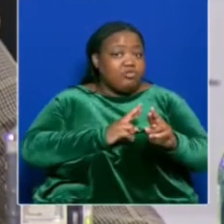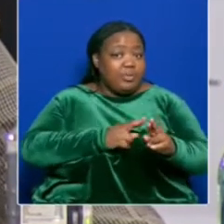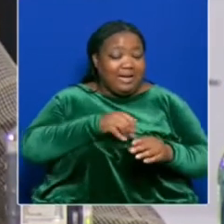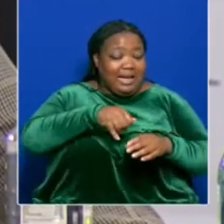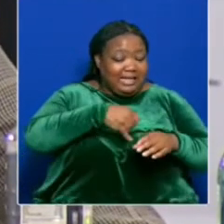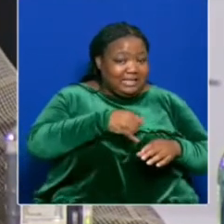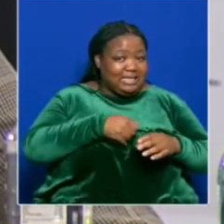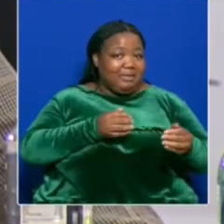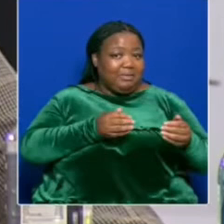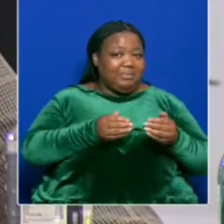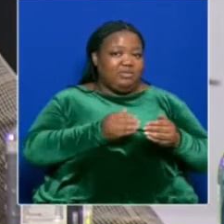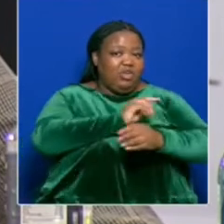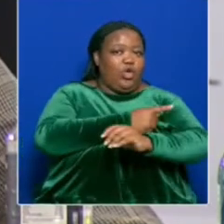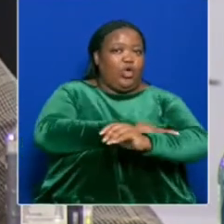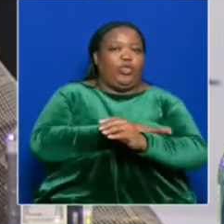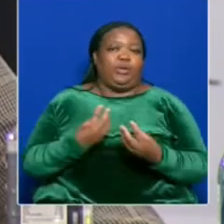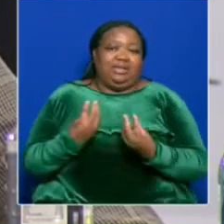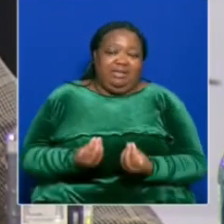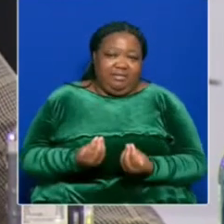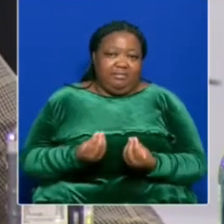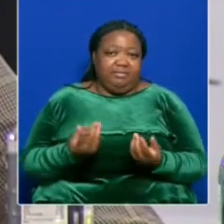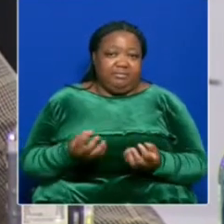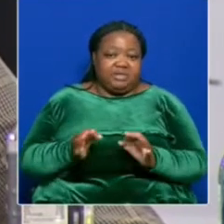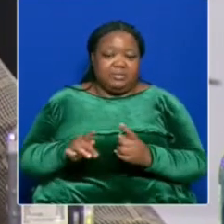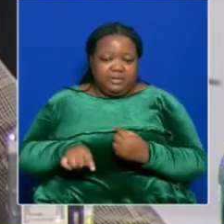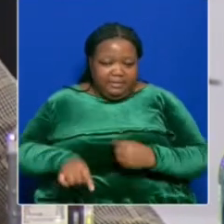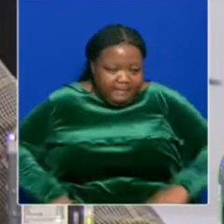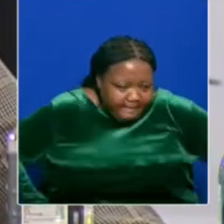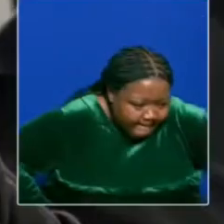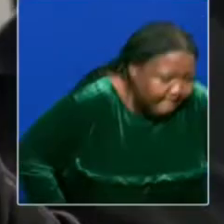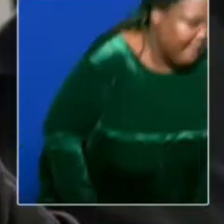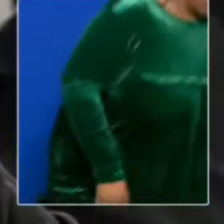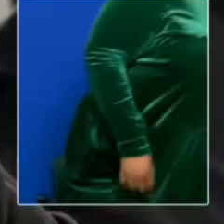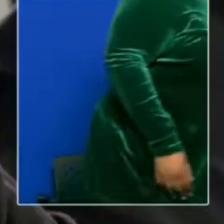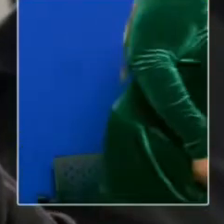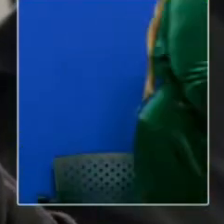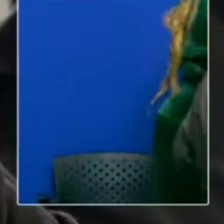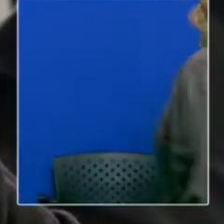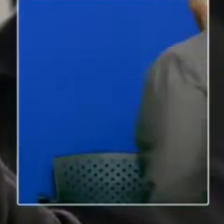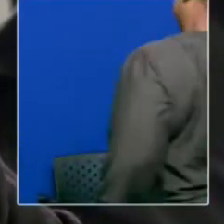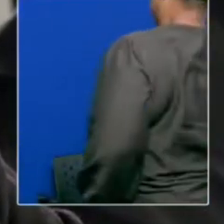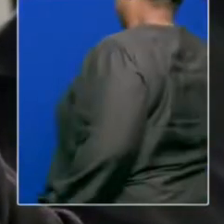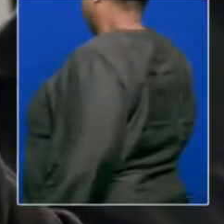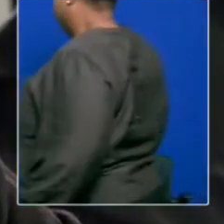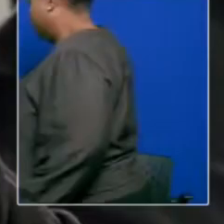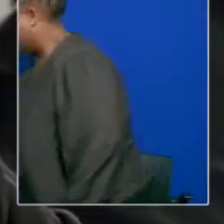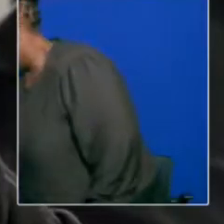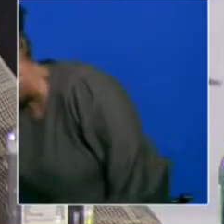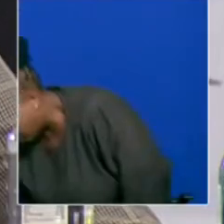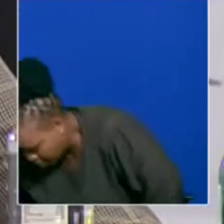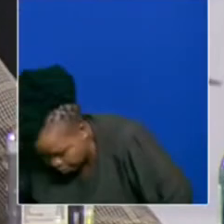nature. Unless you've got substantive reasons to differ with that, then we'll allow that. Otherwise, Chair, a